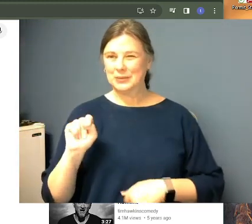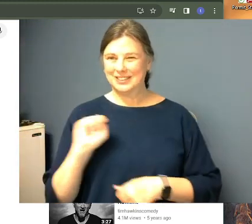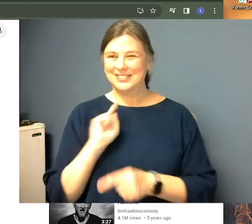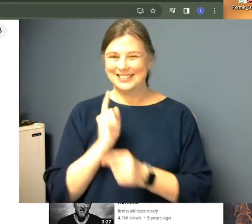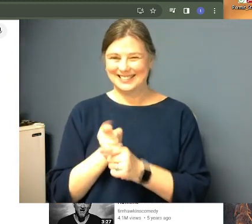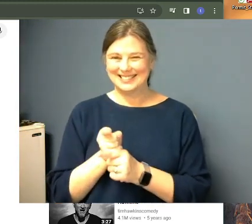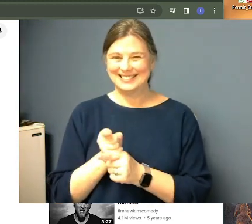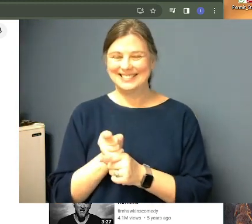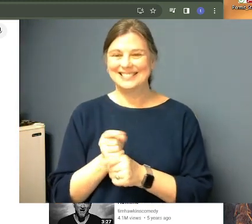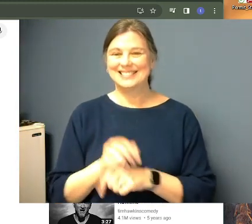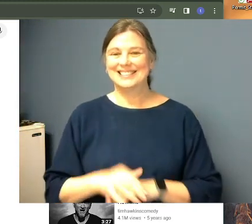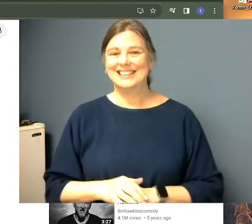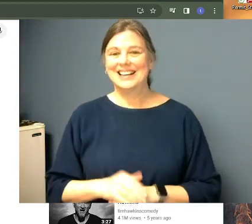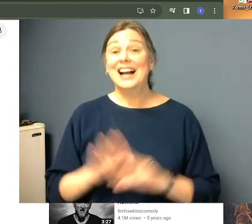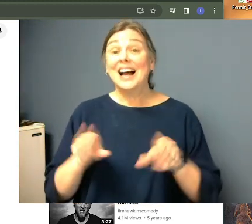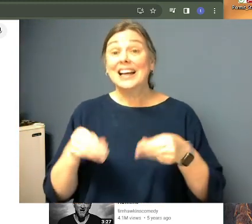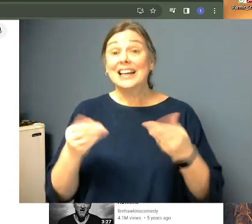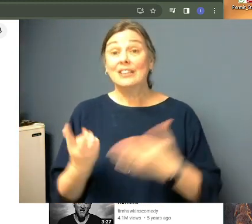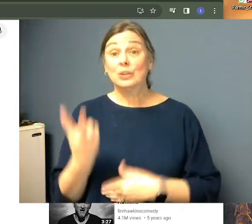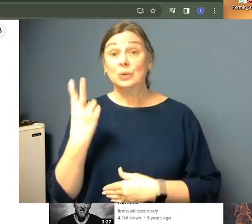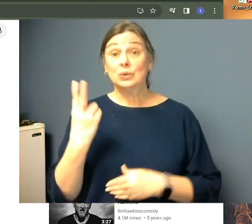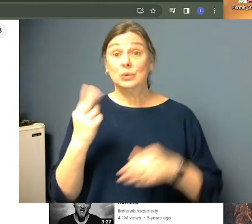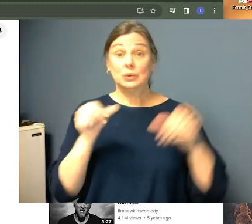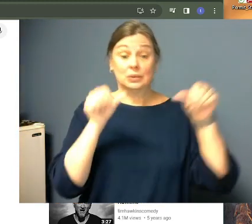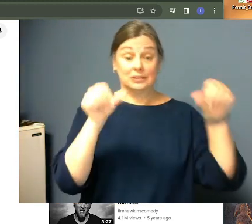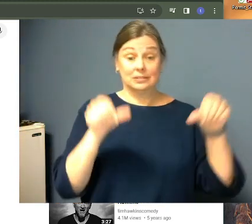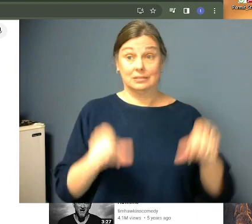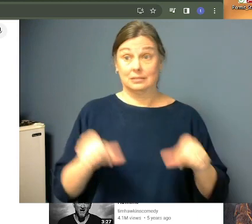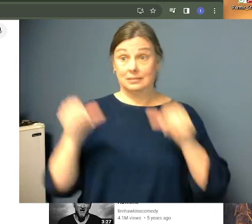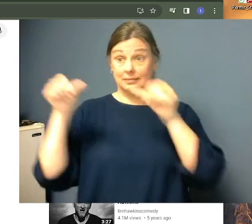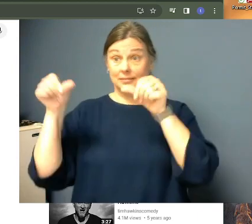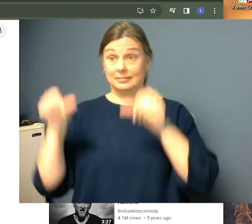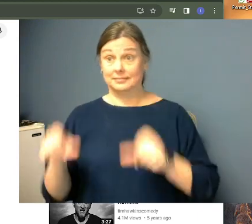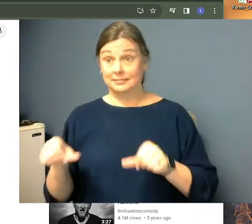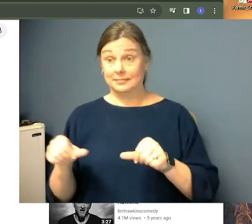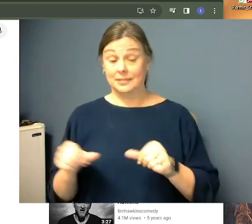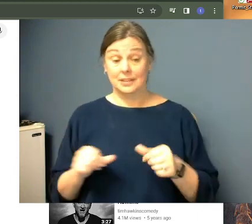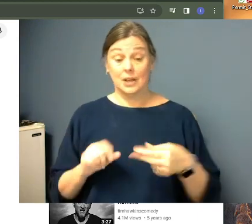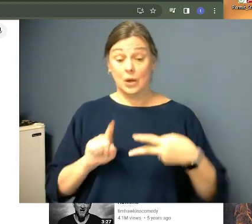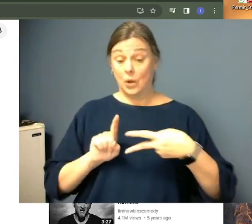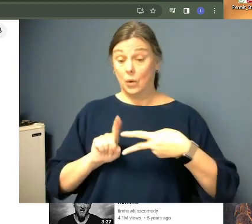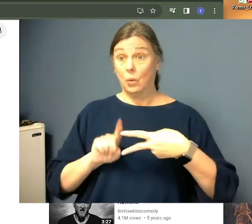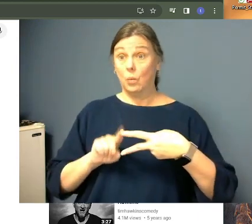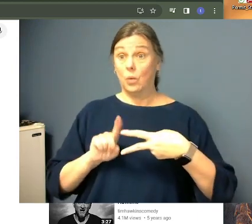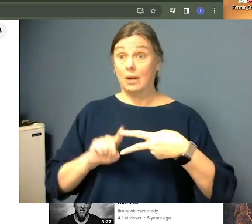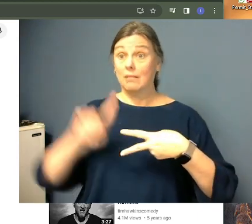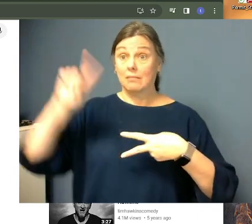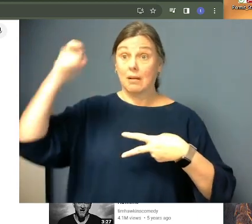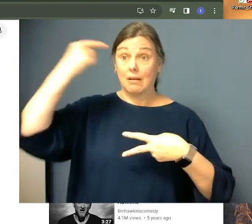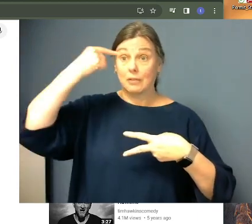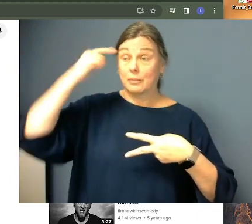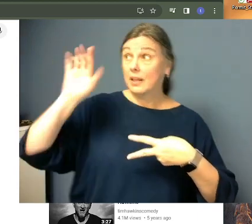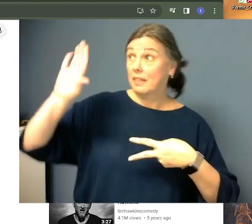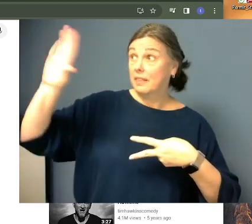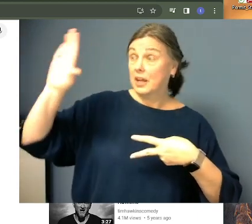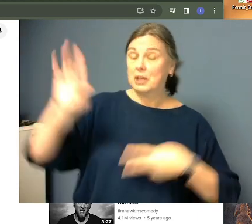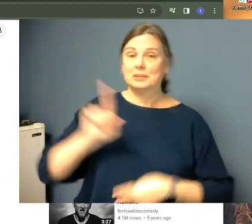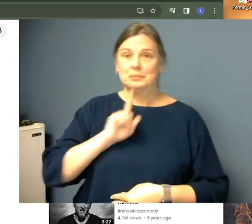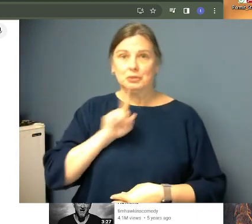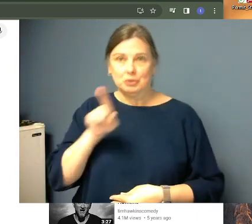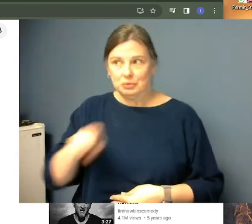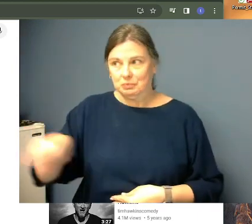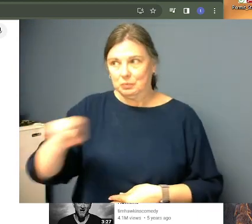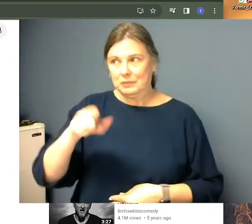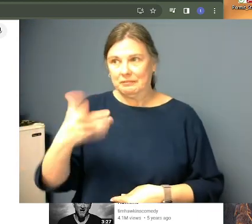one that you're probably most familiar with, that came from the government, but then the one that people